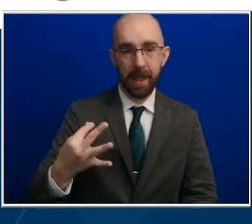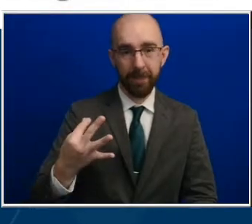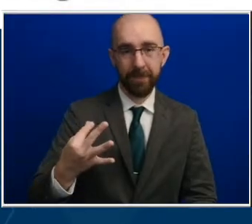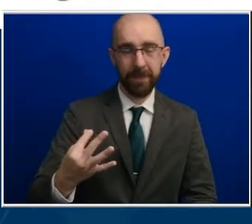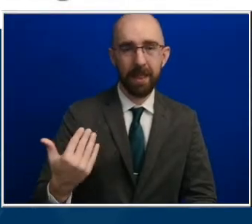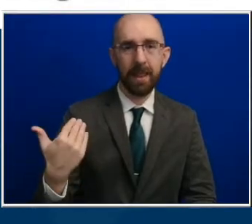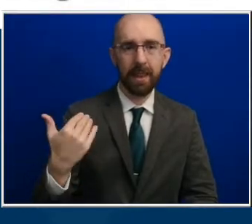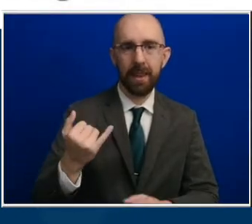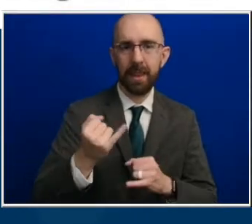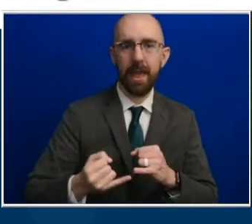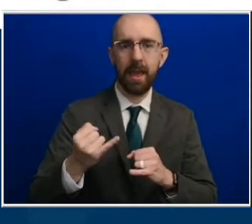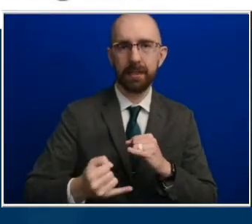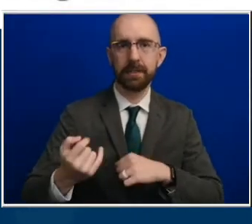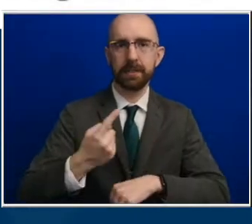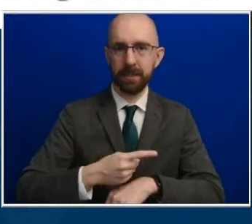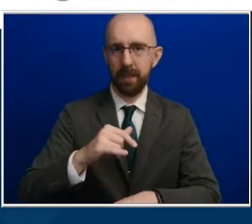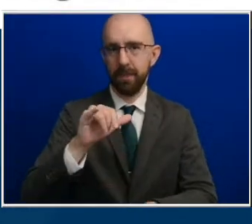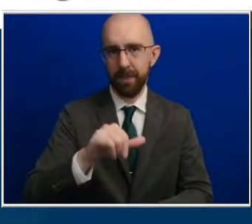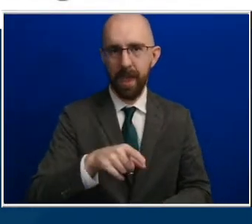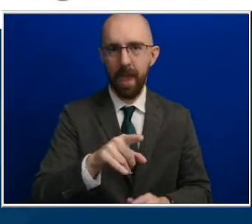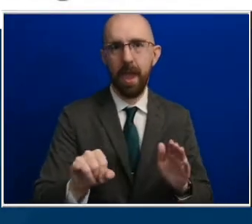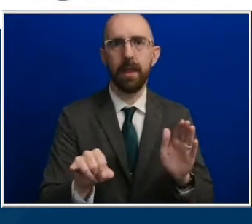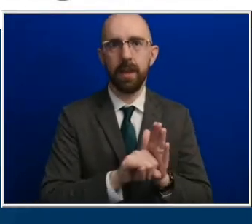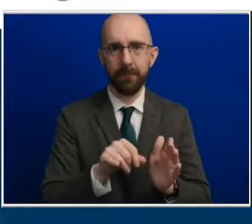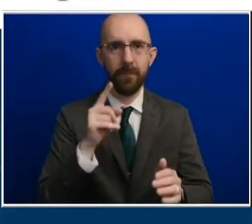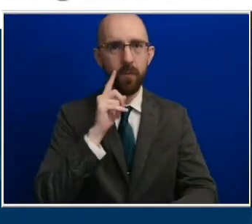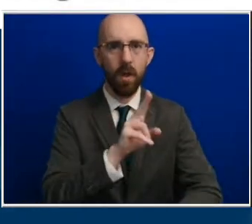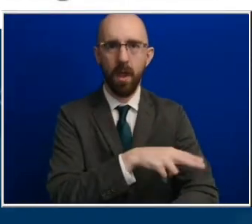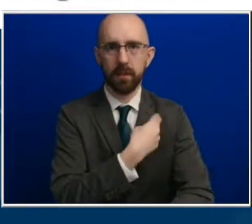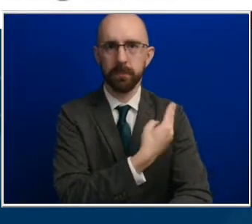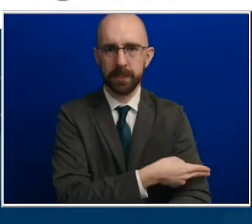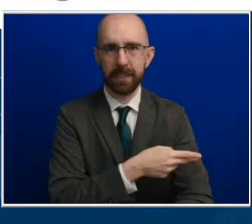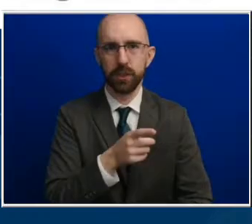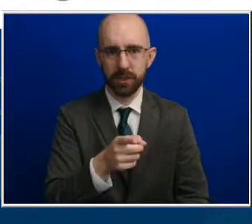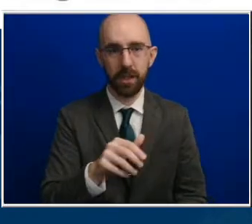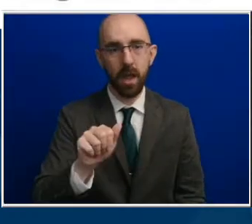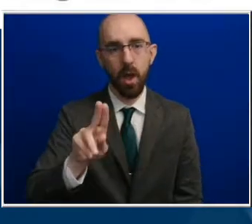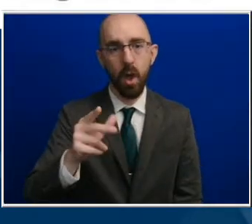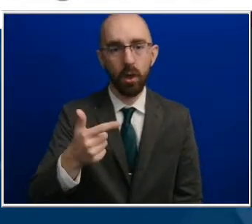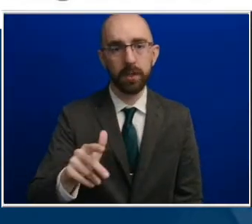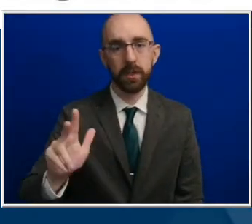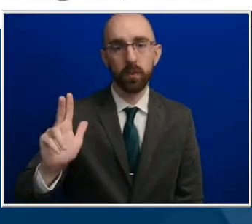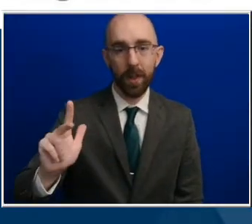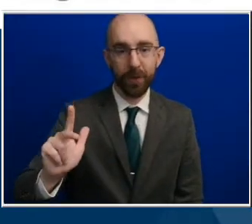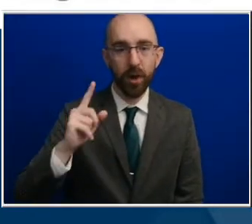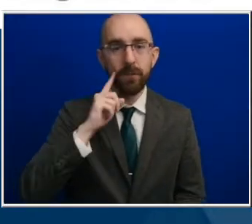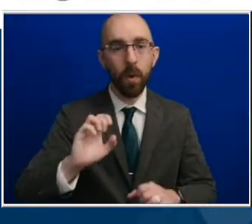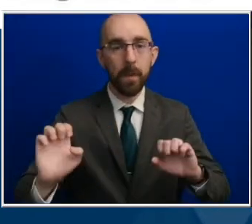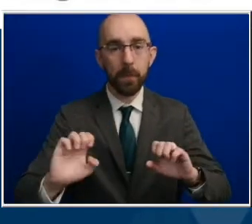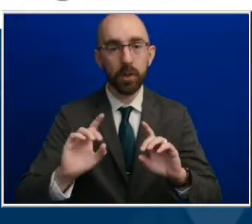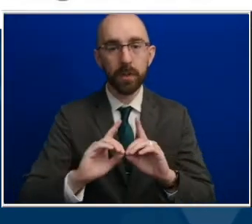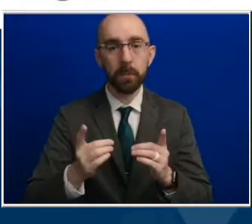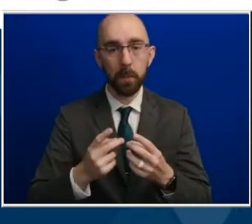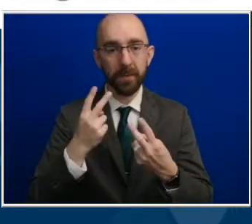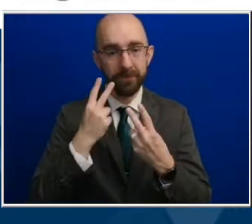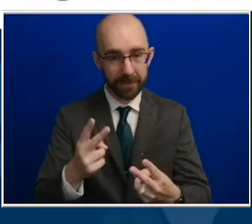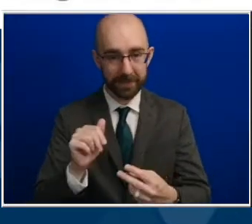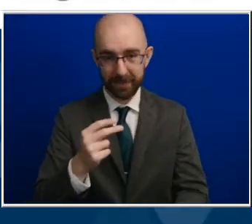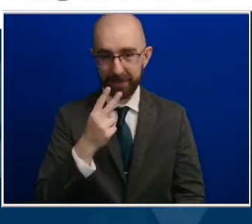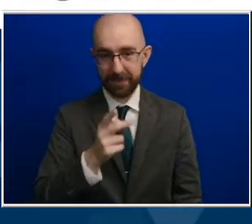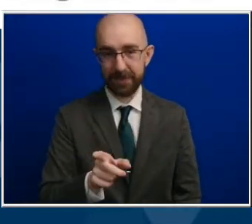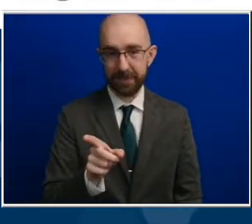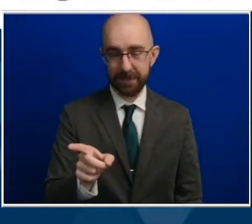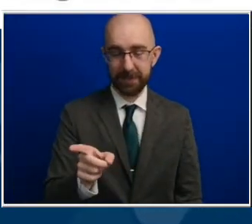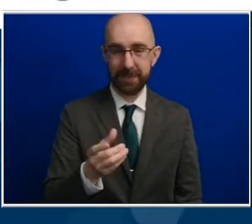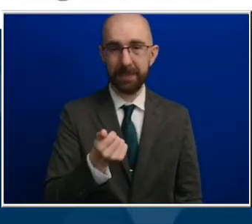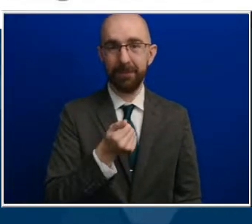date that was identified for hospitalizations, and August 23rd for emergency department visits. As you can see there were a couple peaks